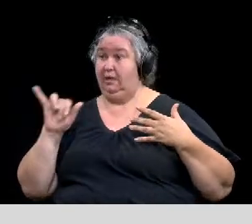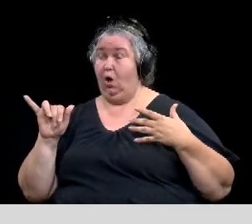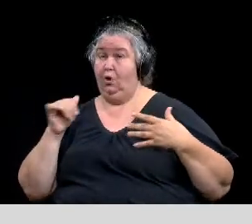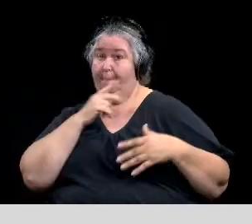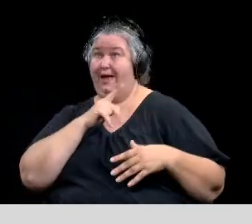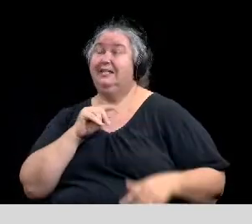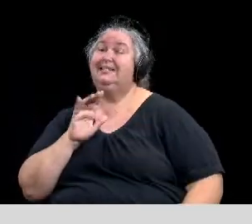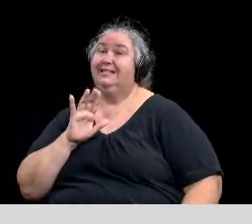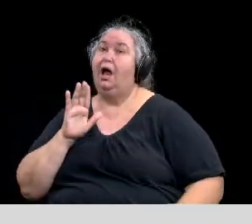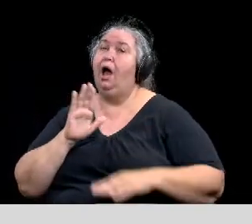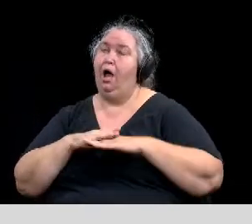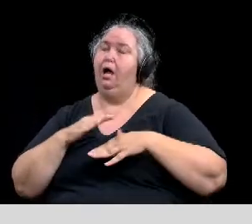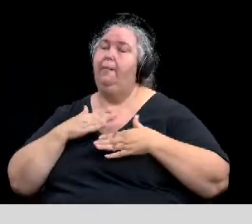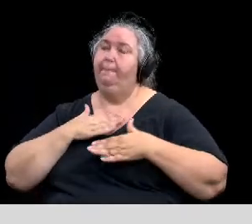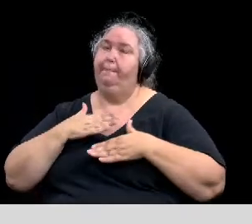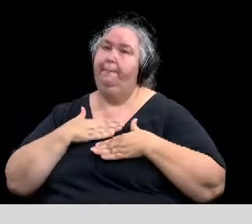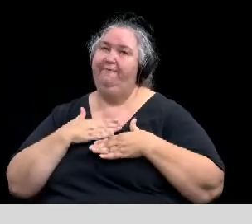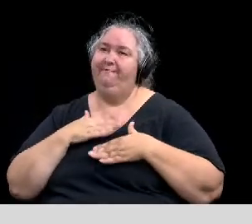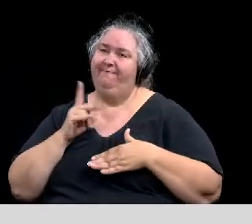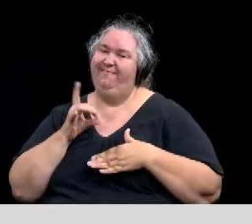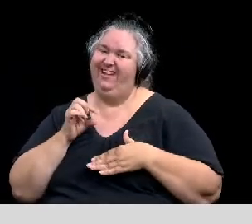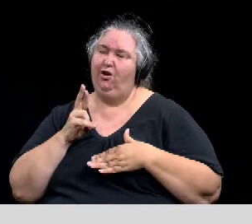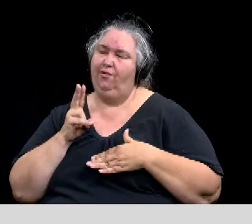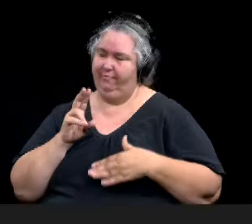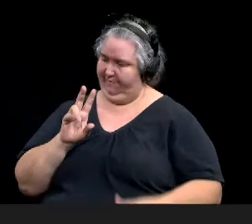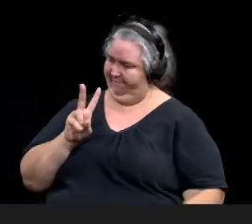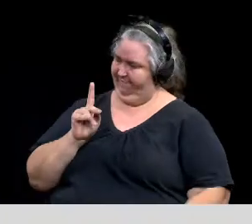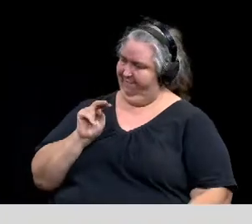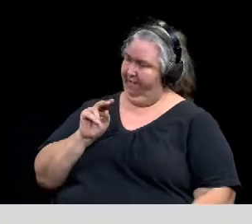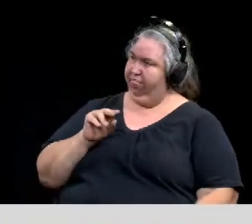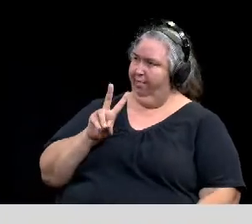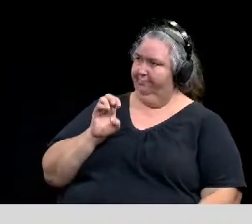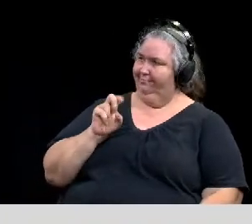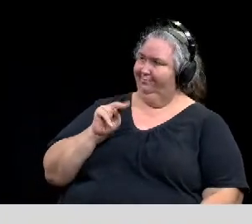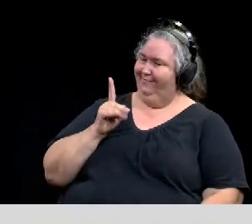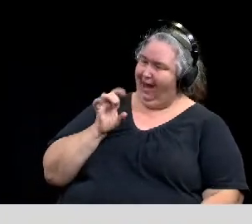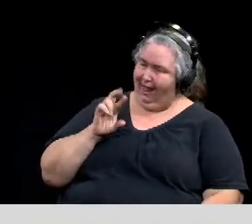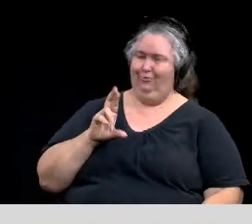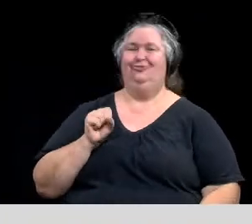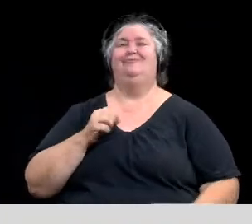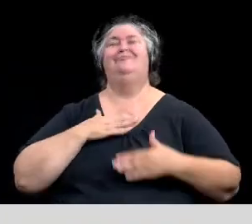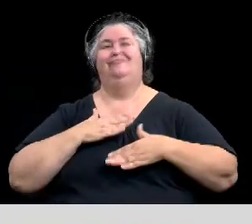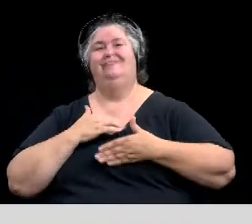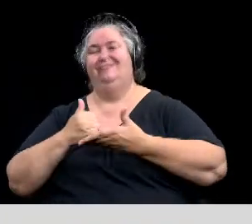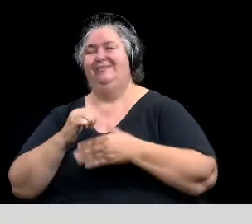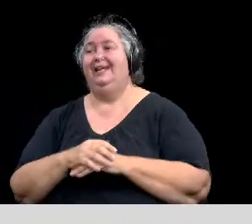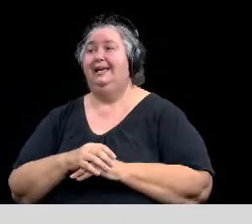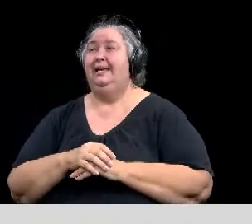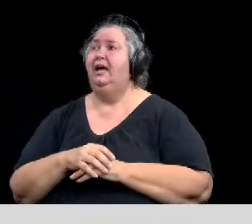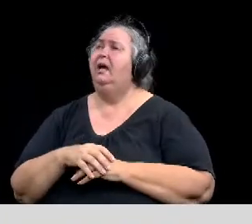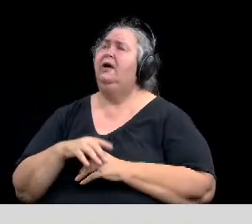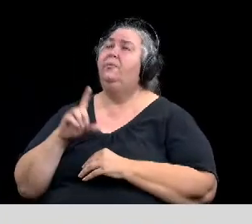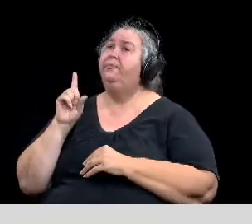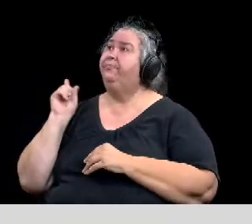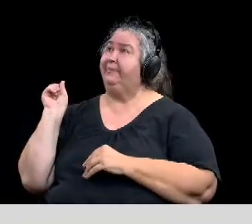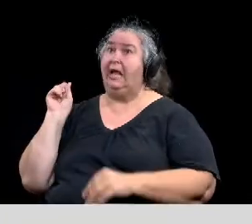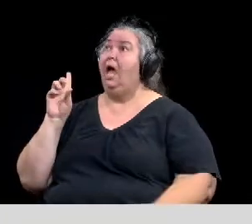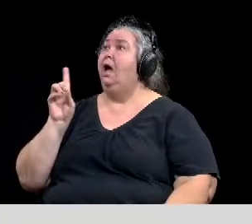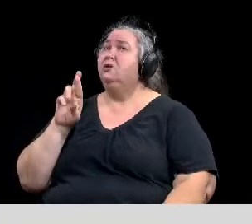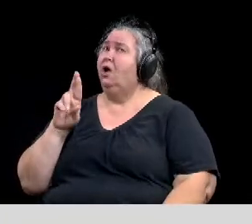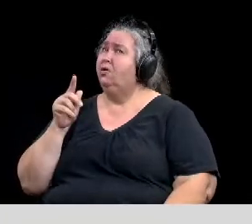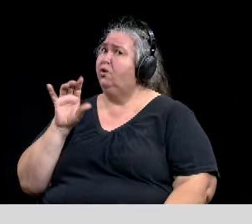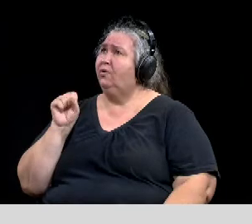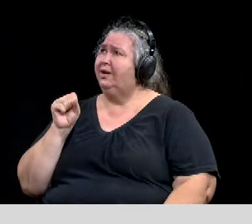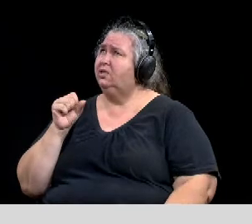again, are on ventilators. Next slide. Dr. Griggs showed this slide. 7